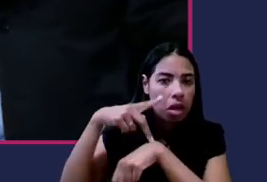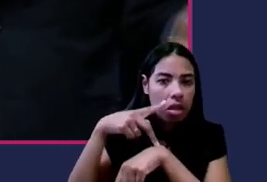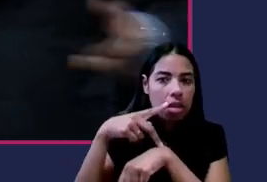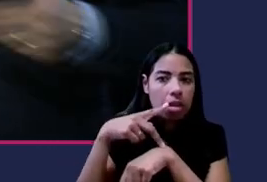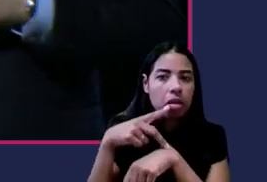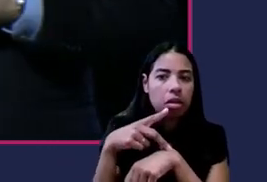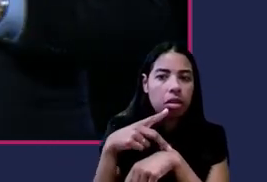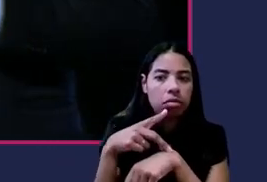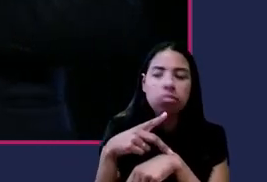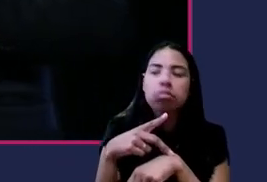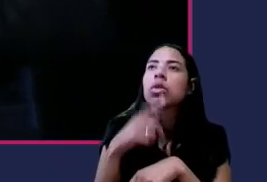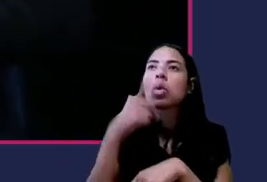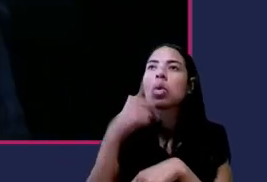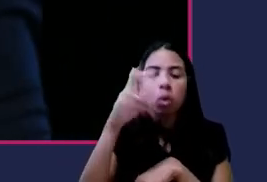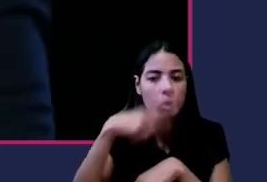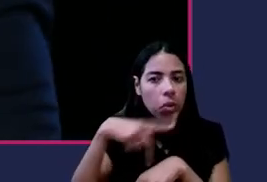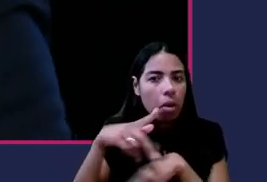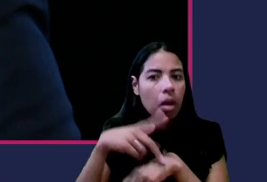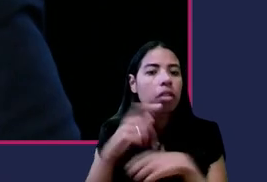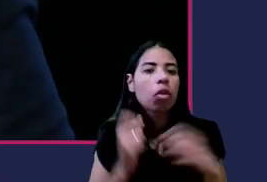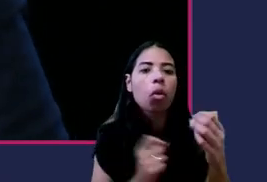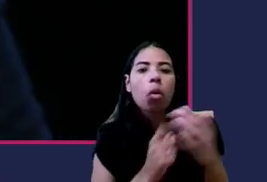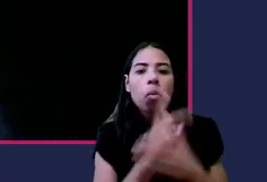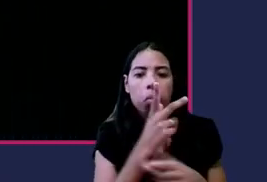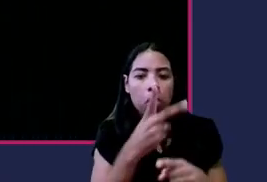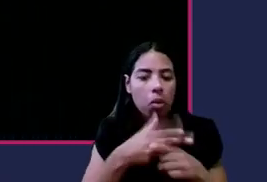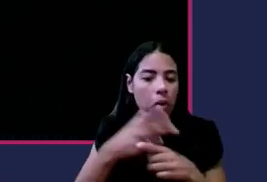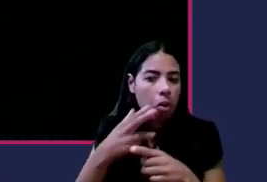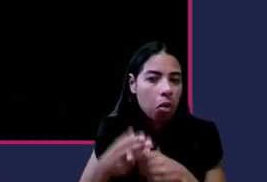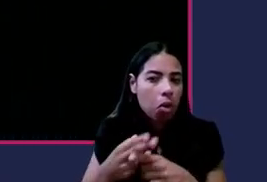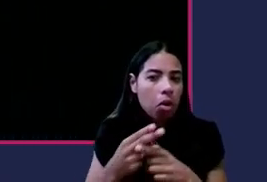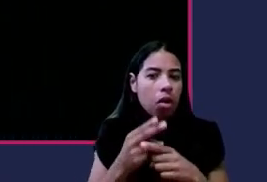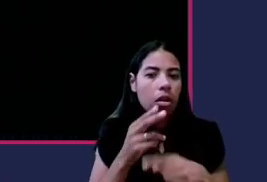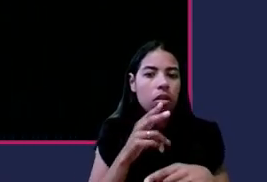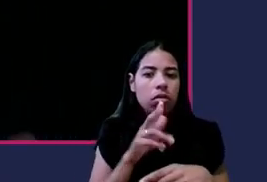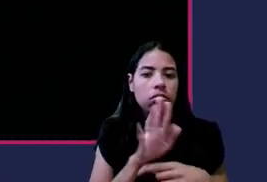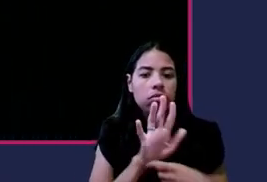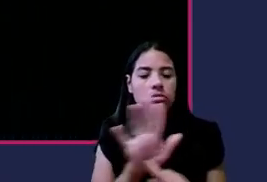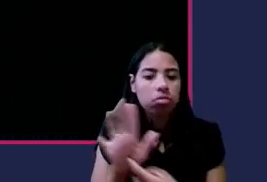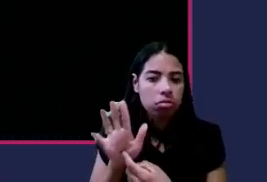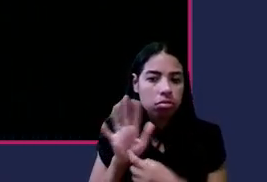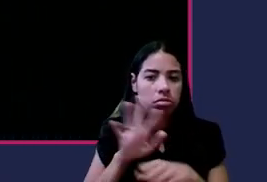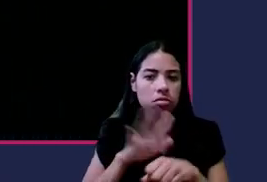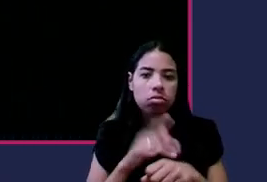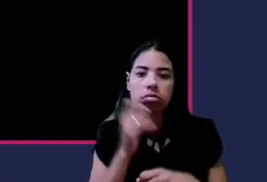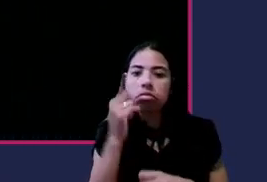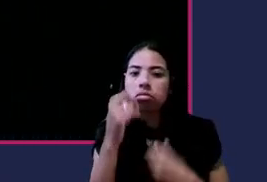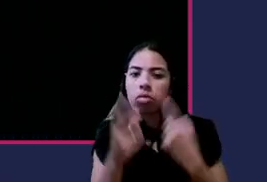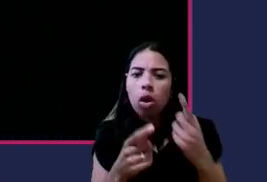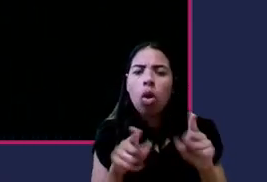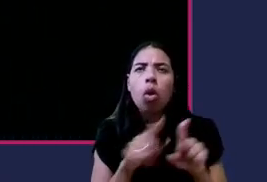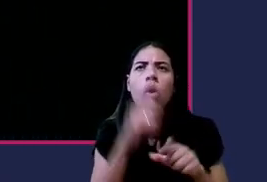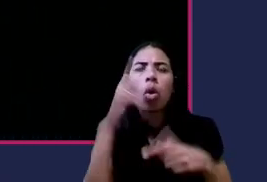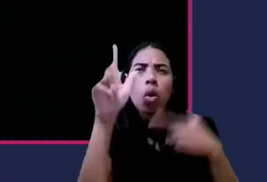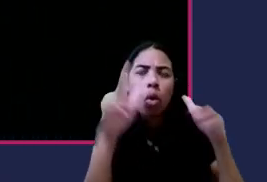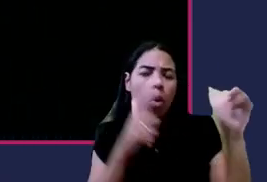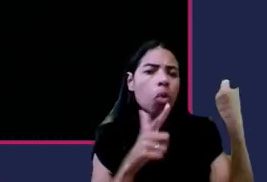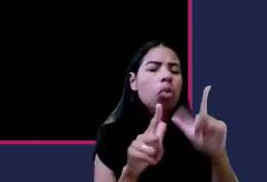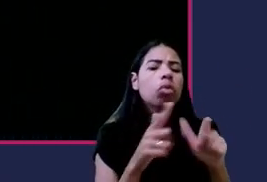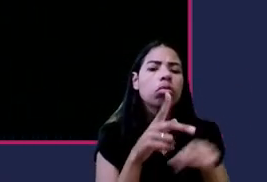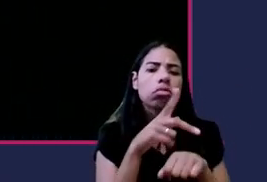was Mongolia. Mongolia just bought the series, and other countries are negotiating as